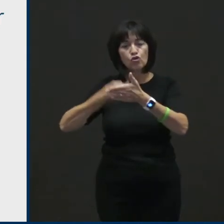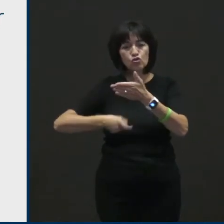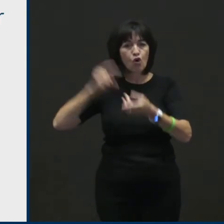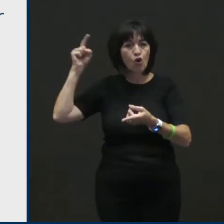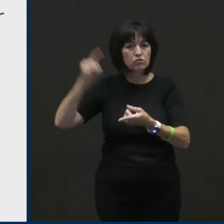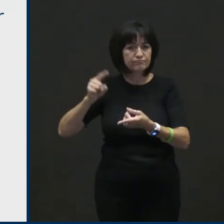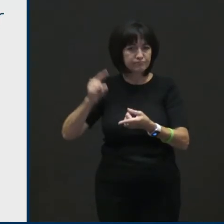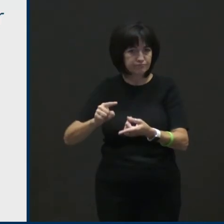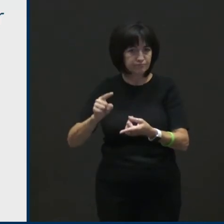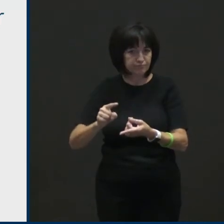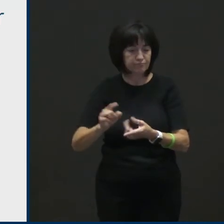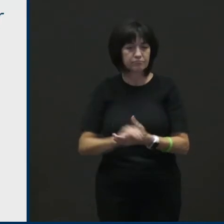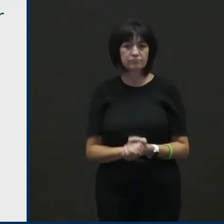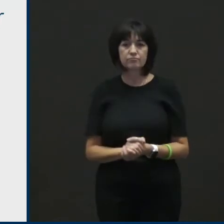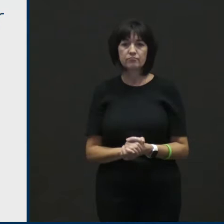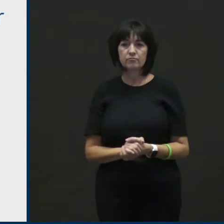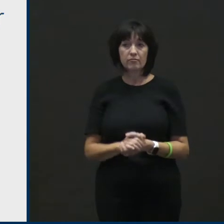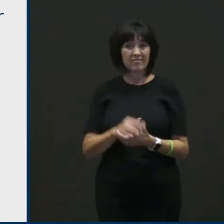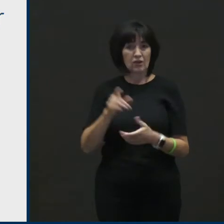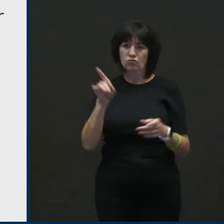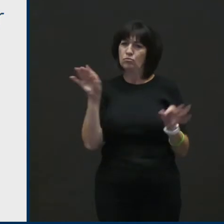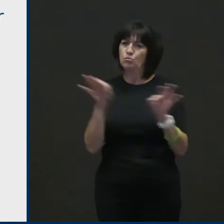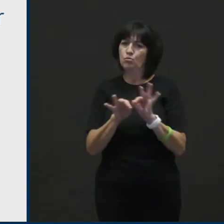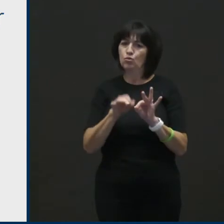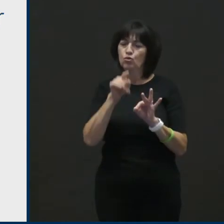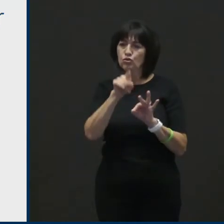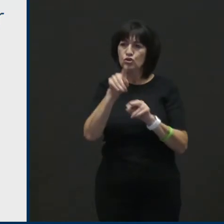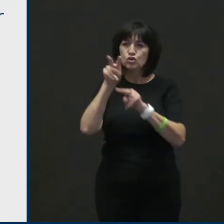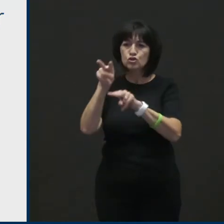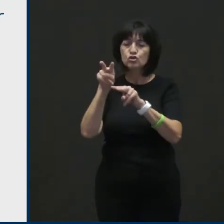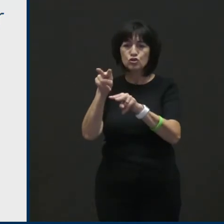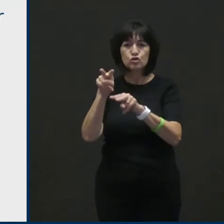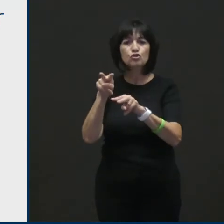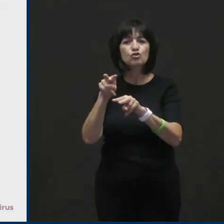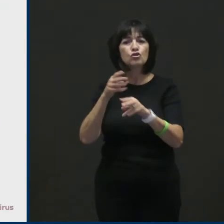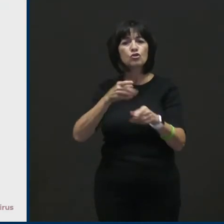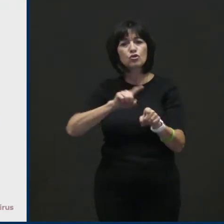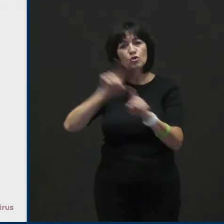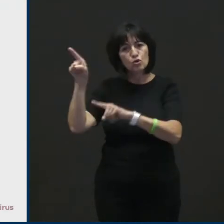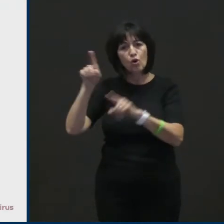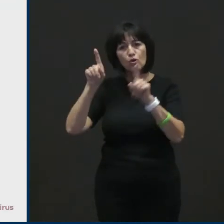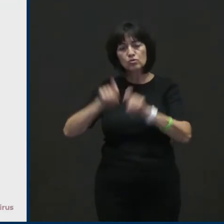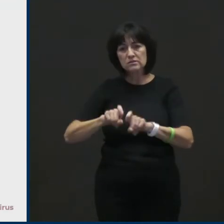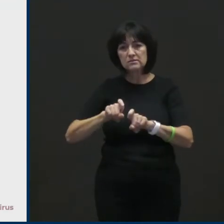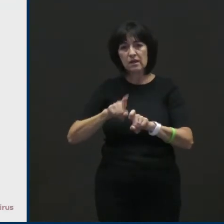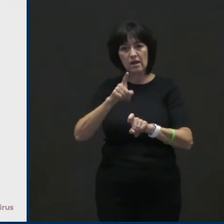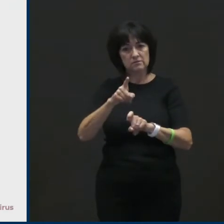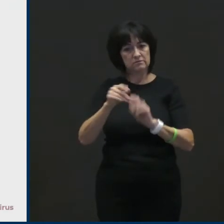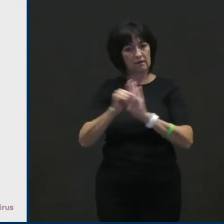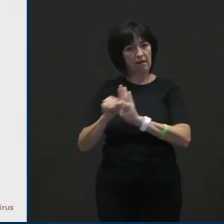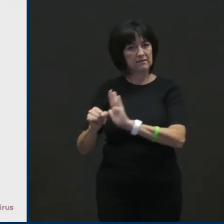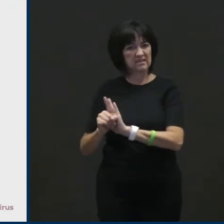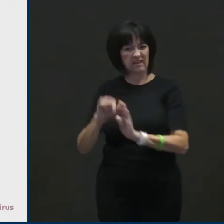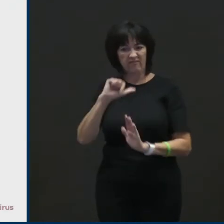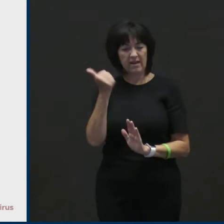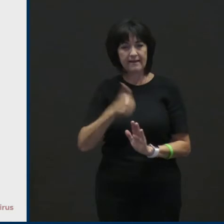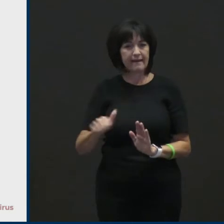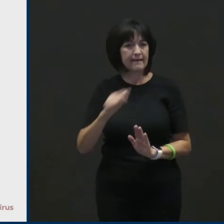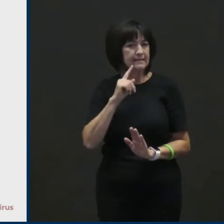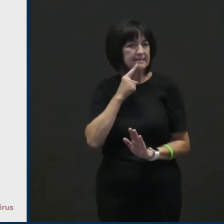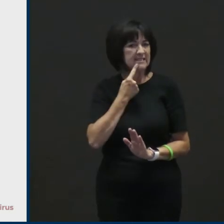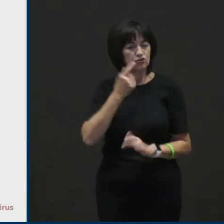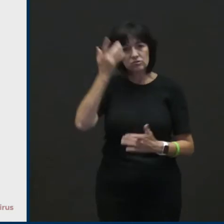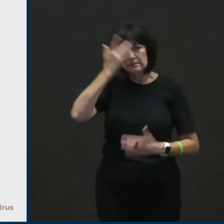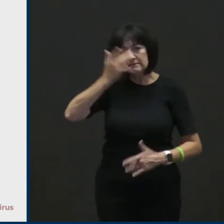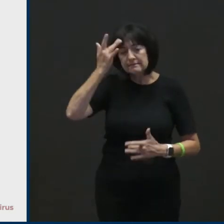it's identify cancer or manage chronic diseases. So with that, again, I'll re-emphasize